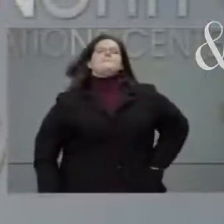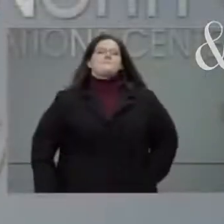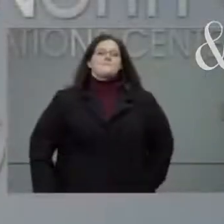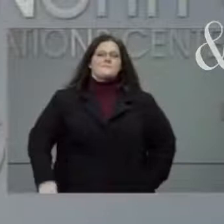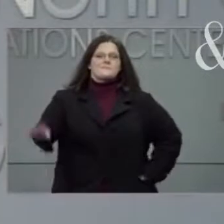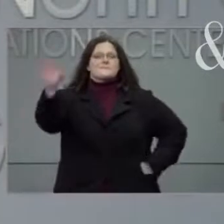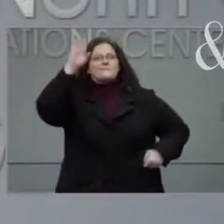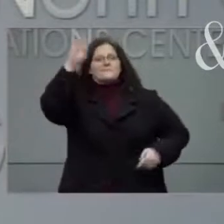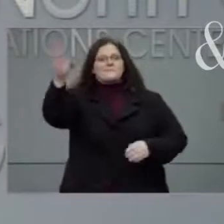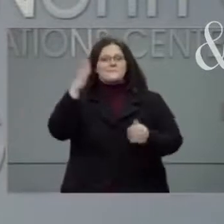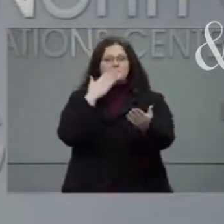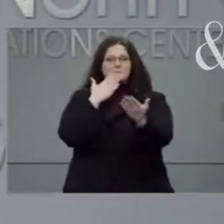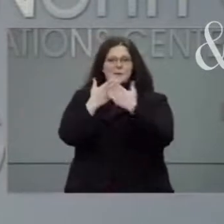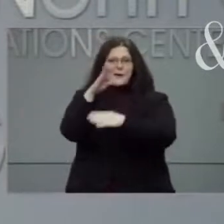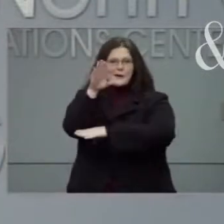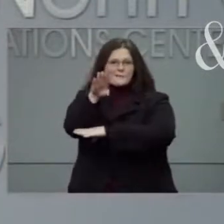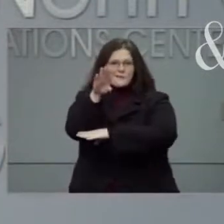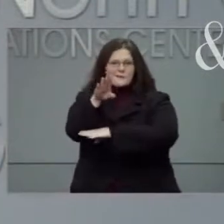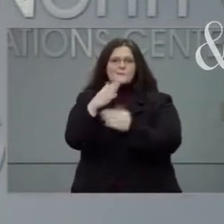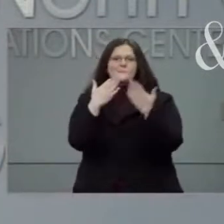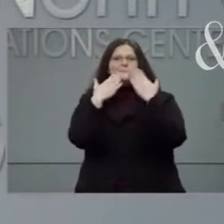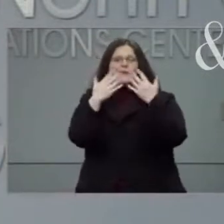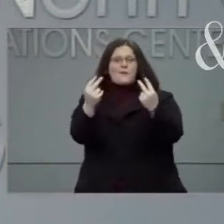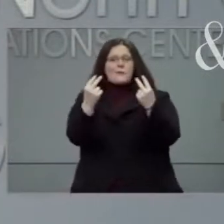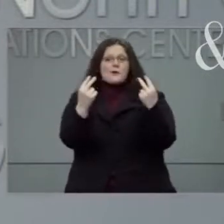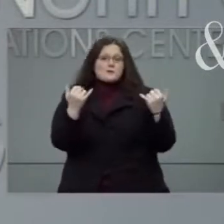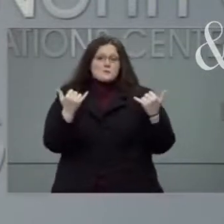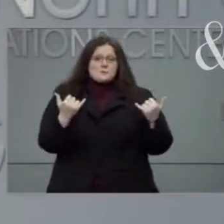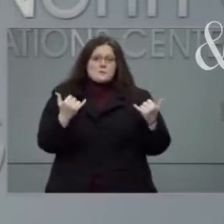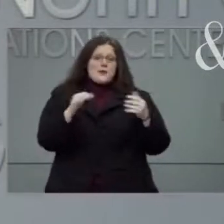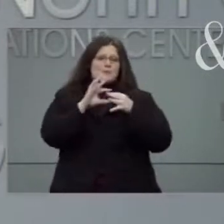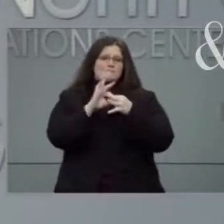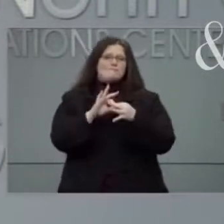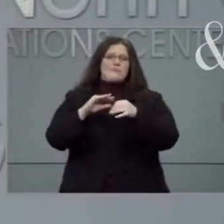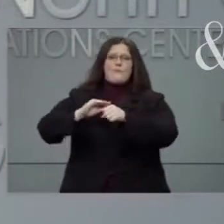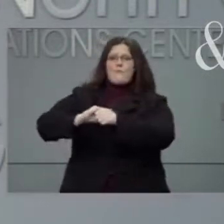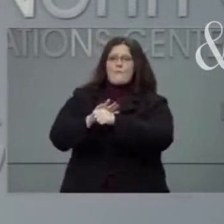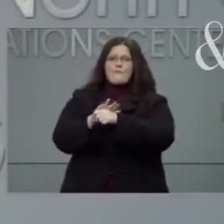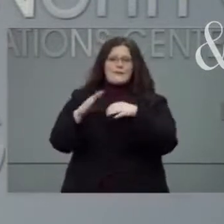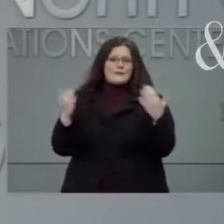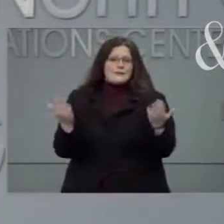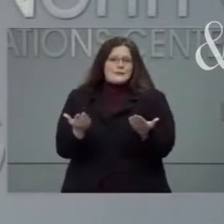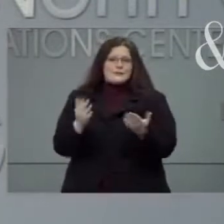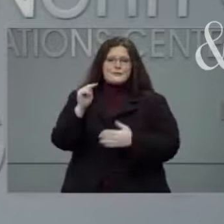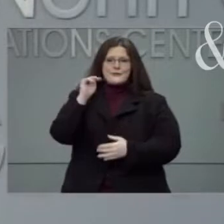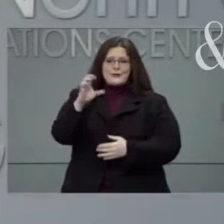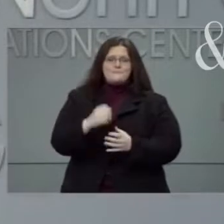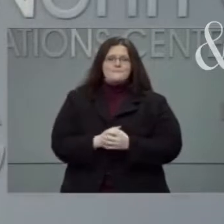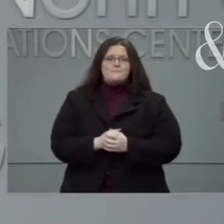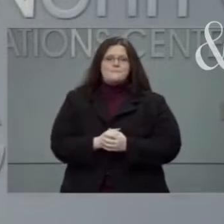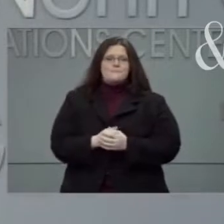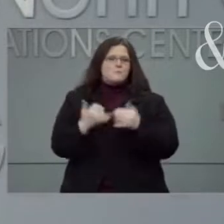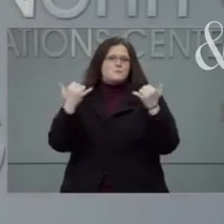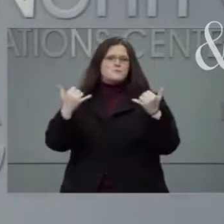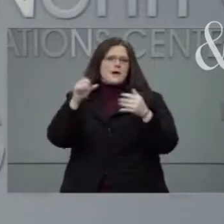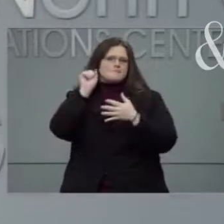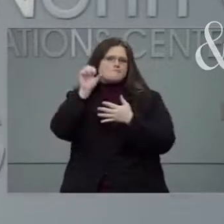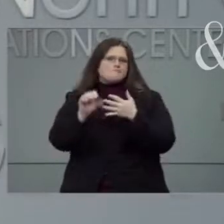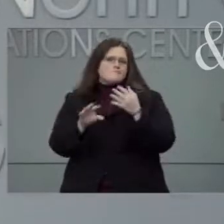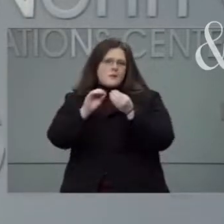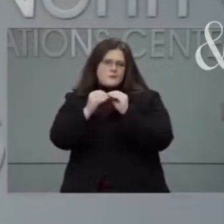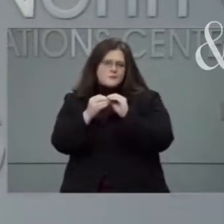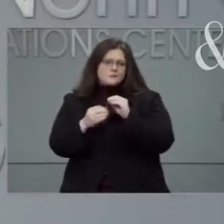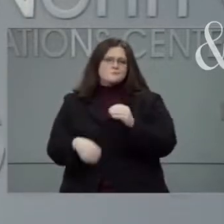Good afternoon, everybody, and thank you for joining today's update on COVID-19 in North Carolina. As of today, we have had